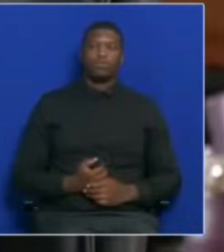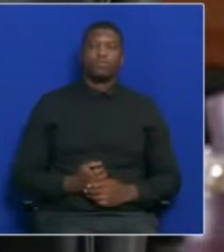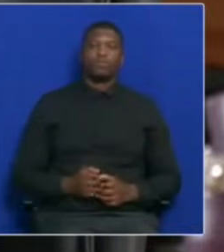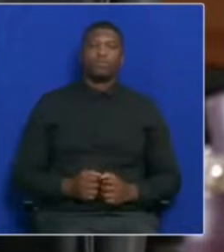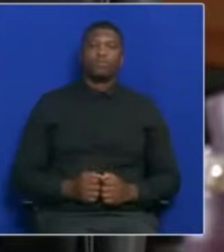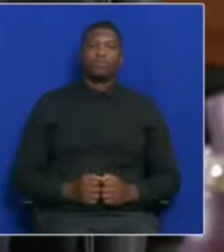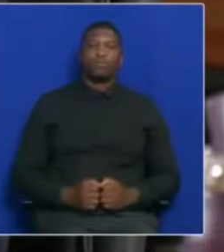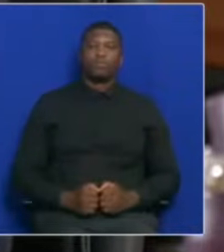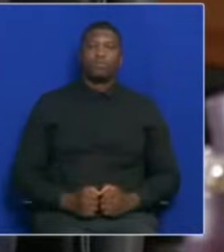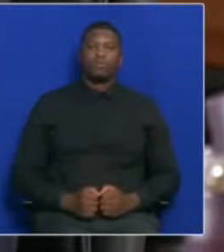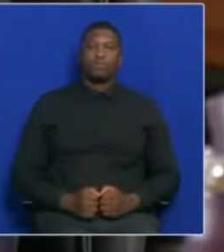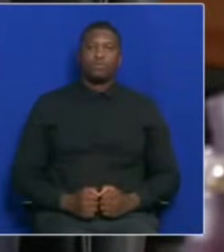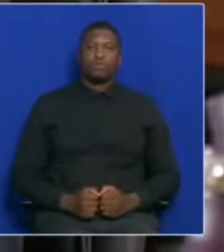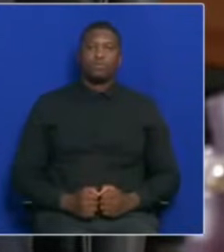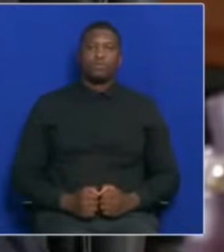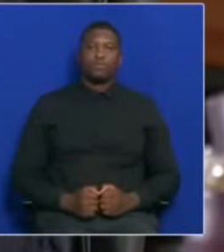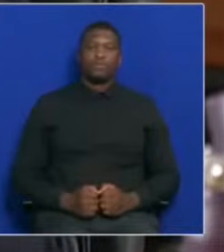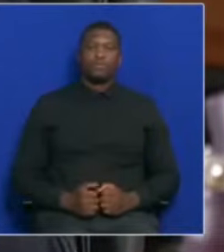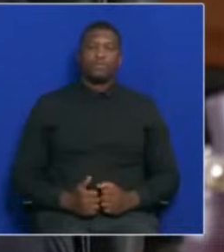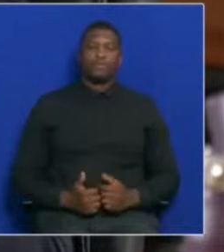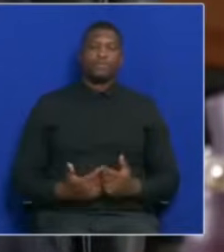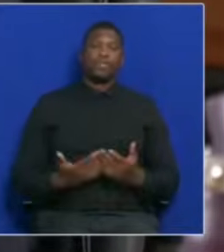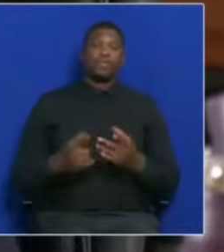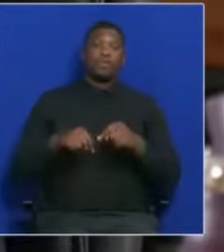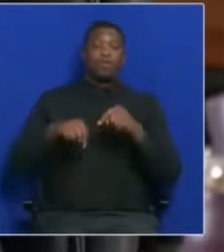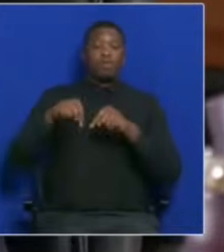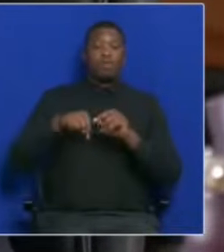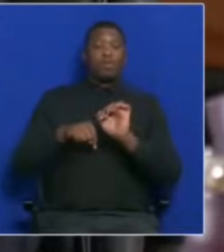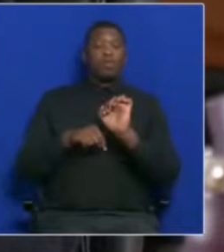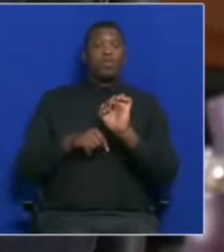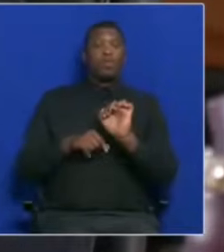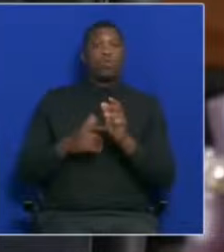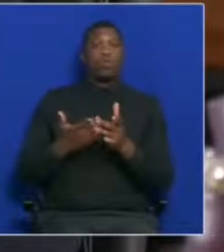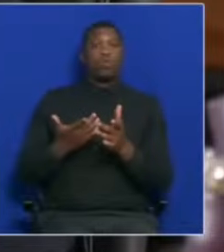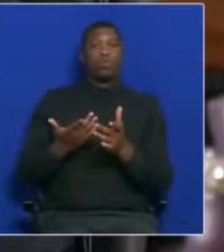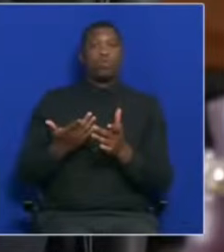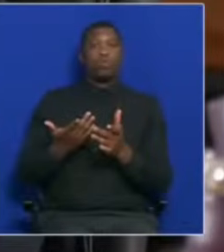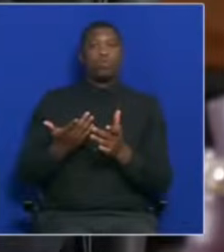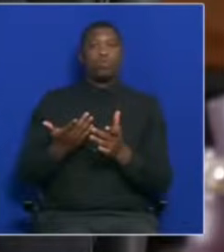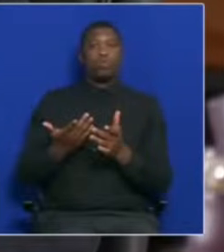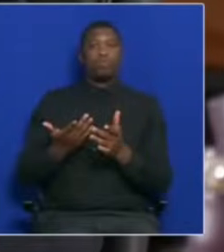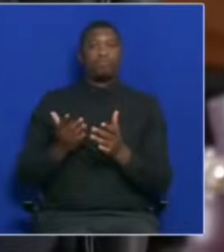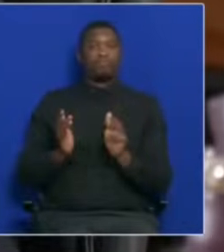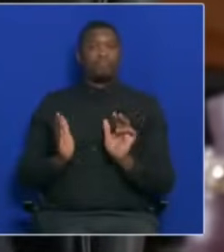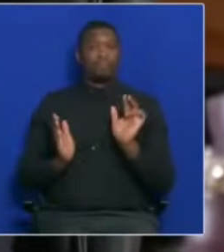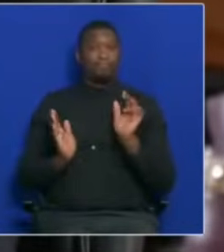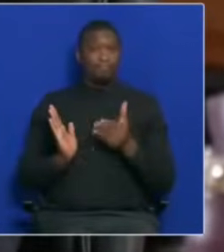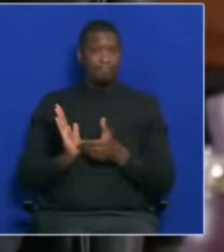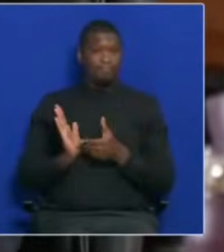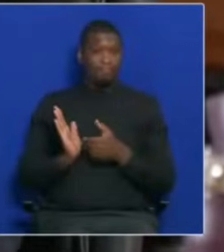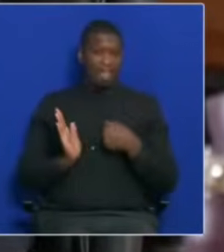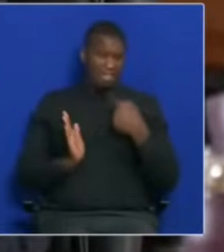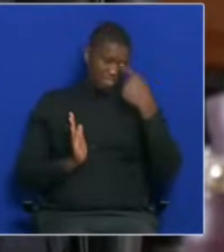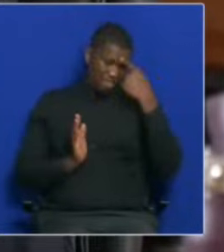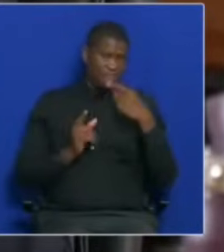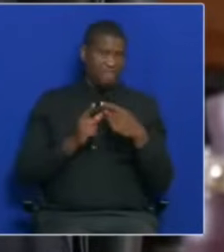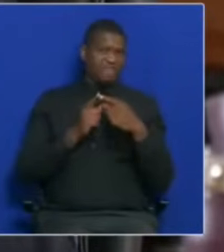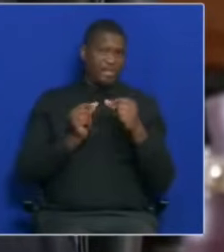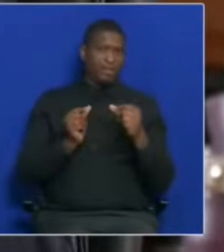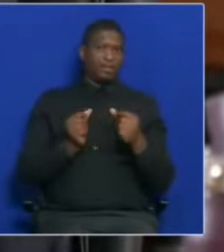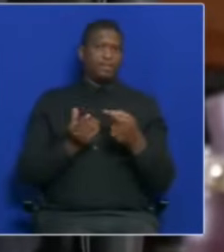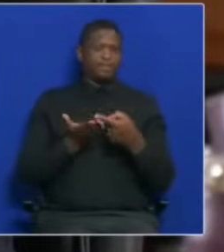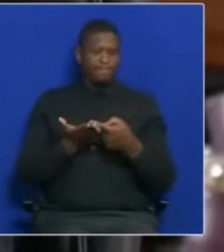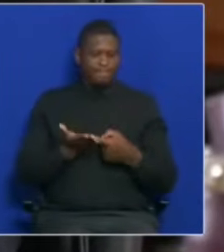If we can go back to your statement, I think I'm done dealing with the meeting.